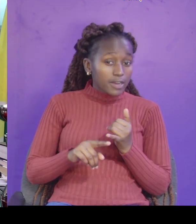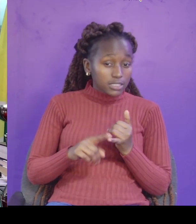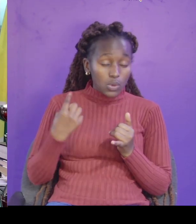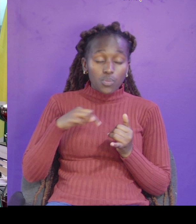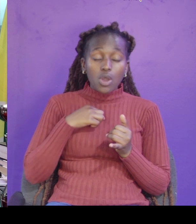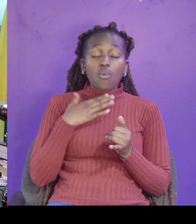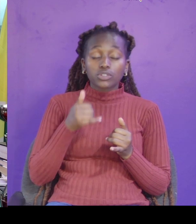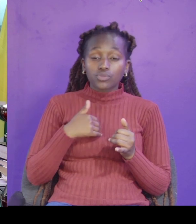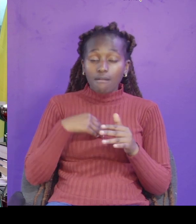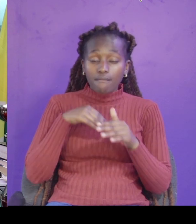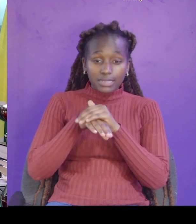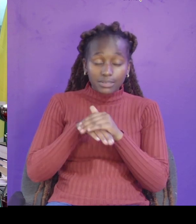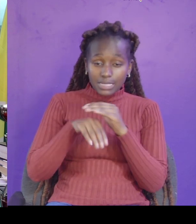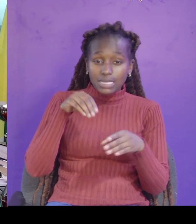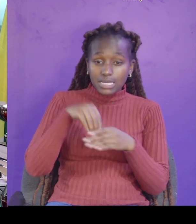the government